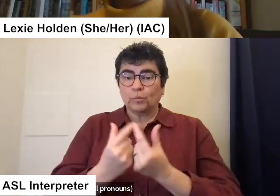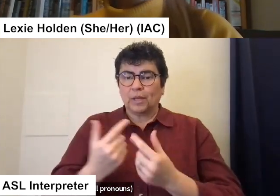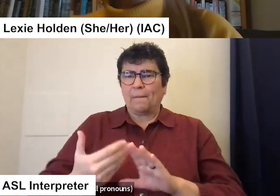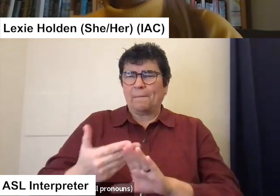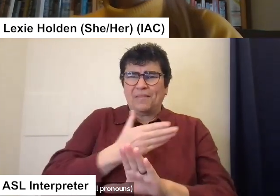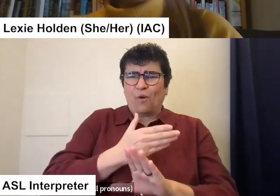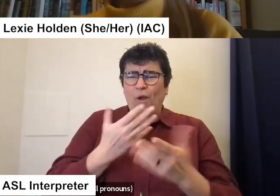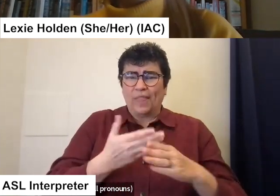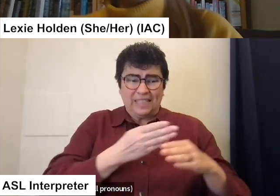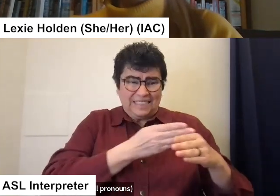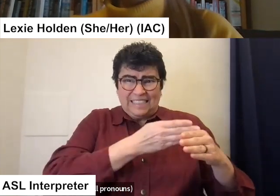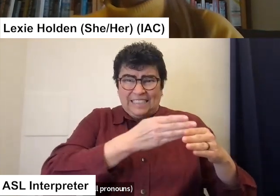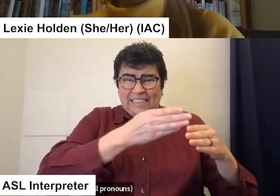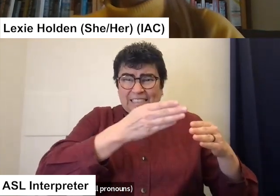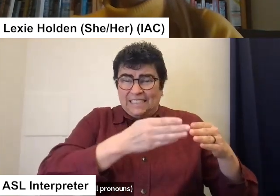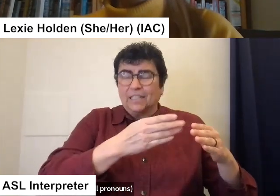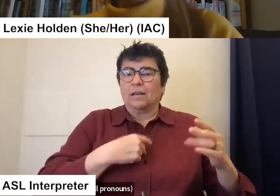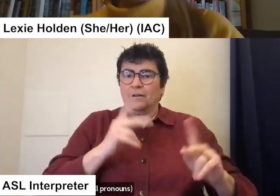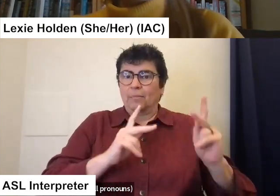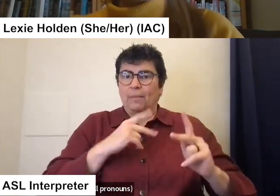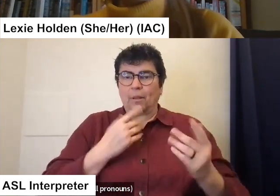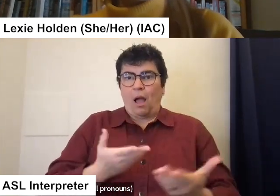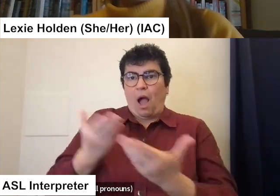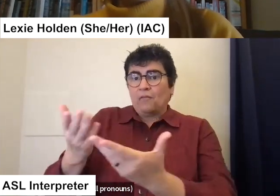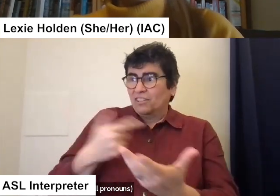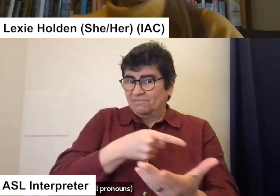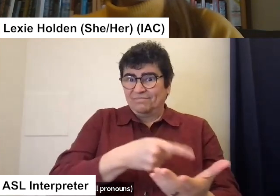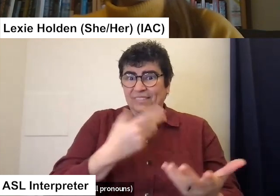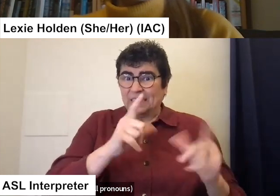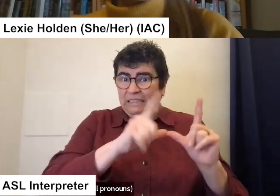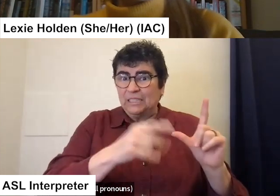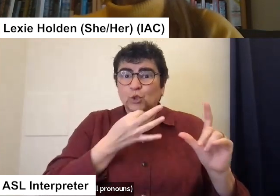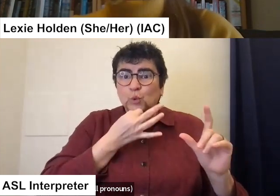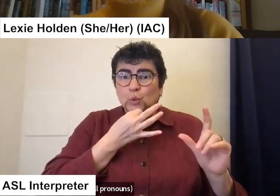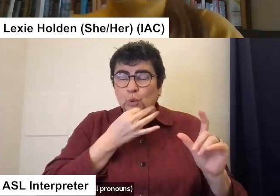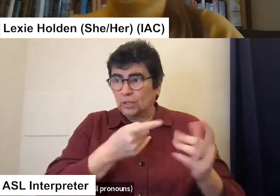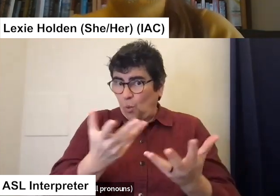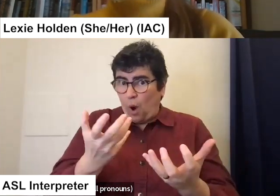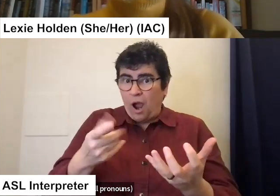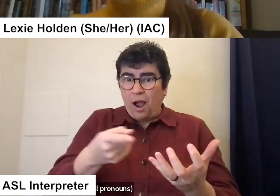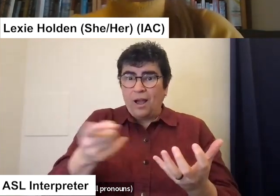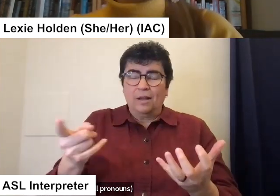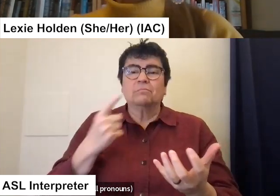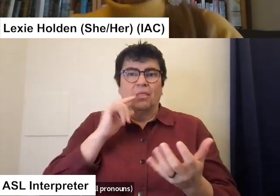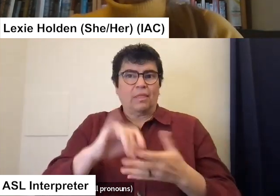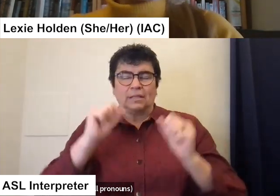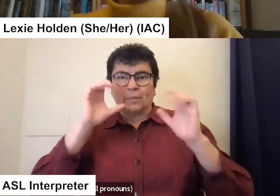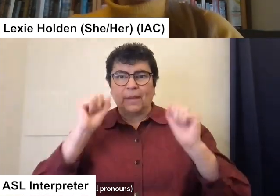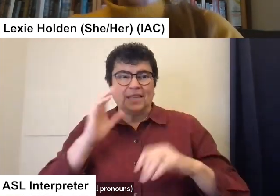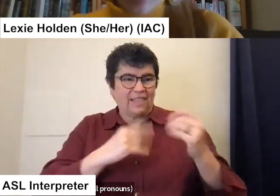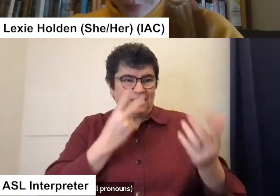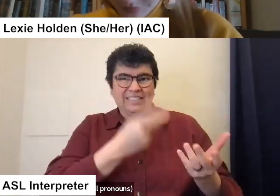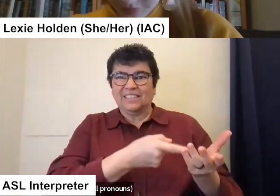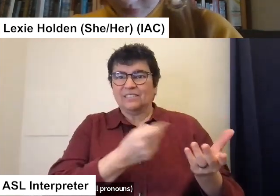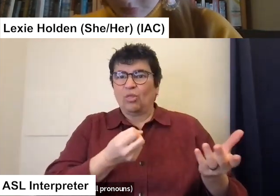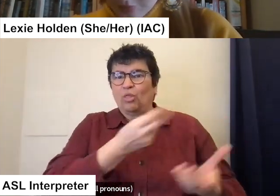things expire, folks offer it up and they say, hey, does anyone needs this? And that's amazing, instead of seeing it